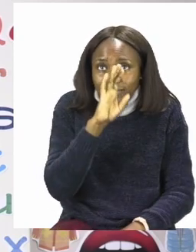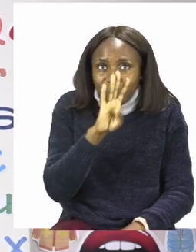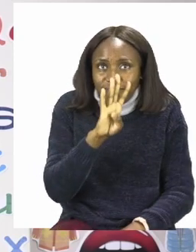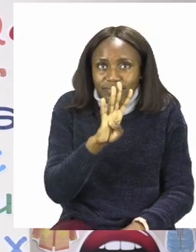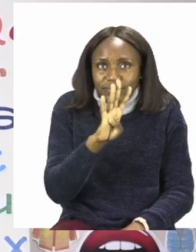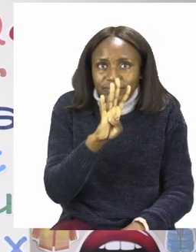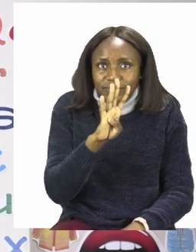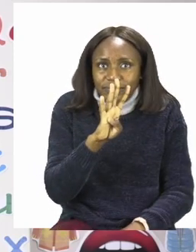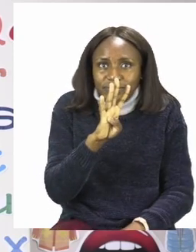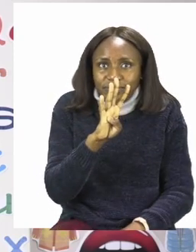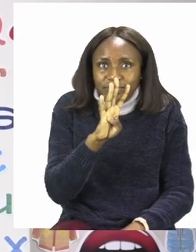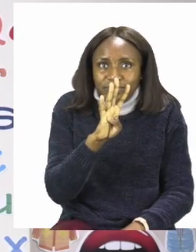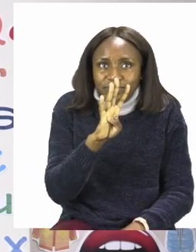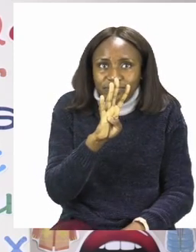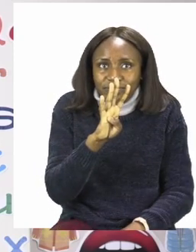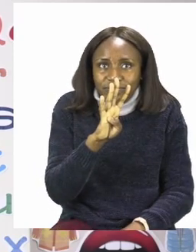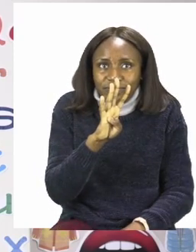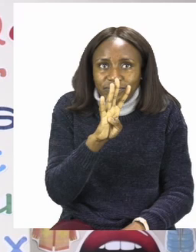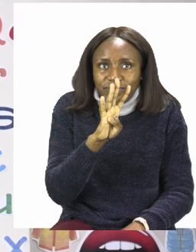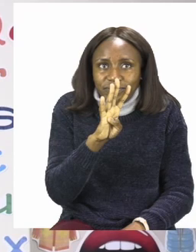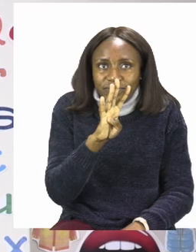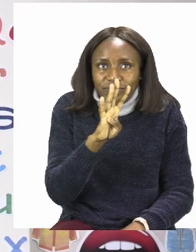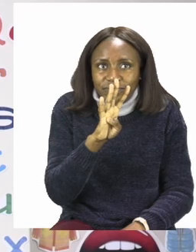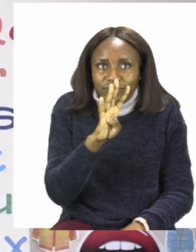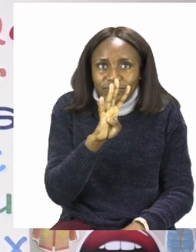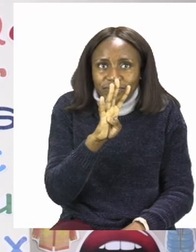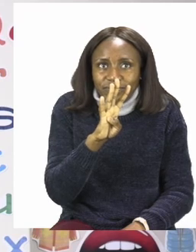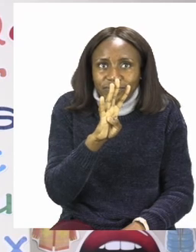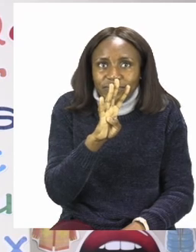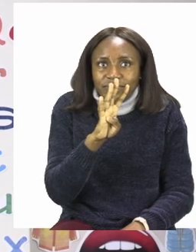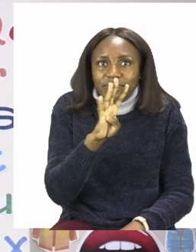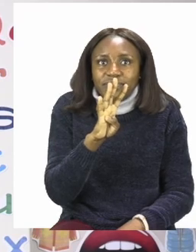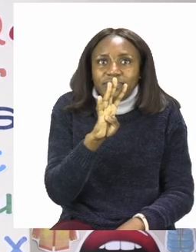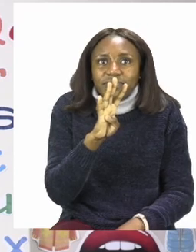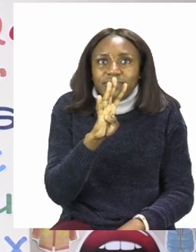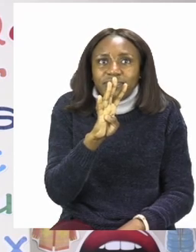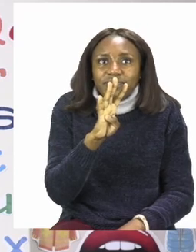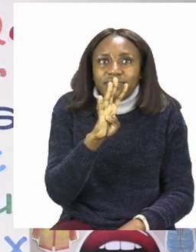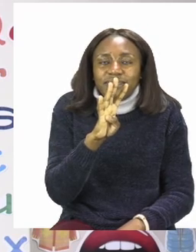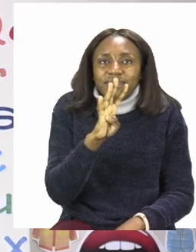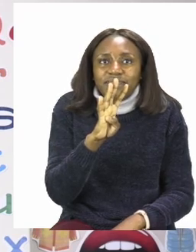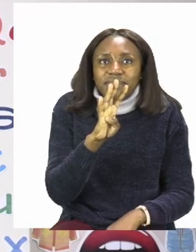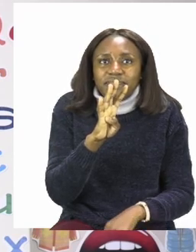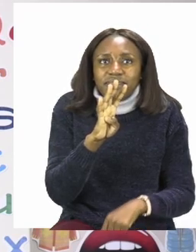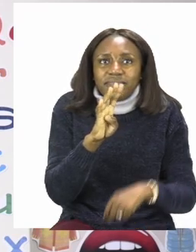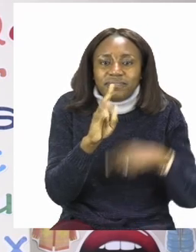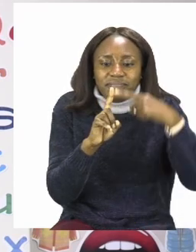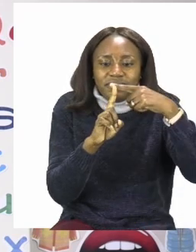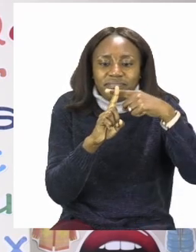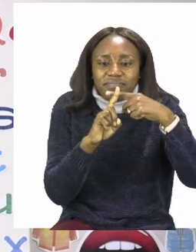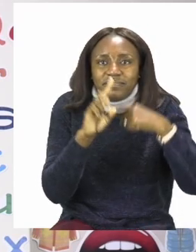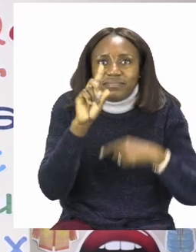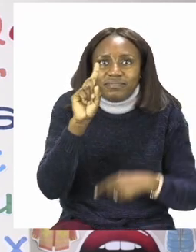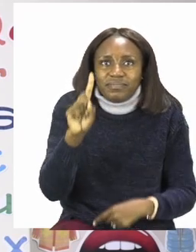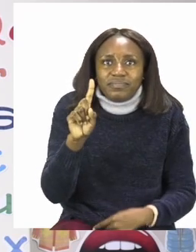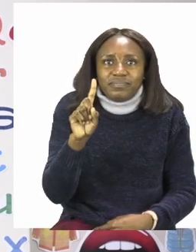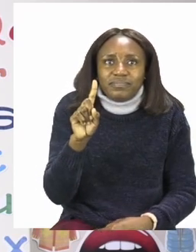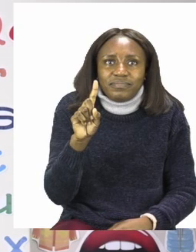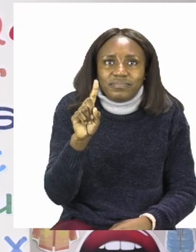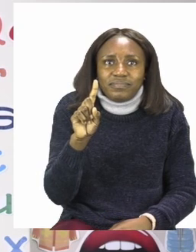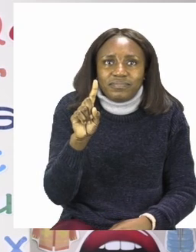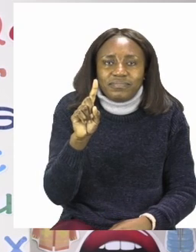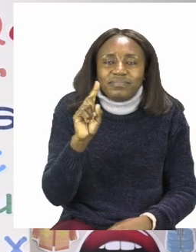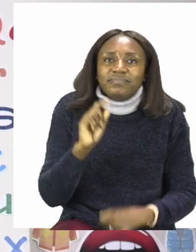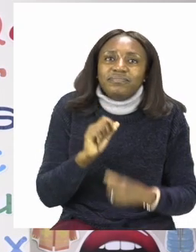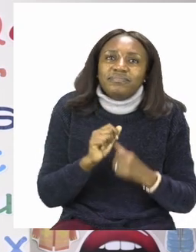as our answer. So that 4 is going to help us get to the next sum. The next sum will